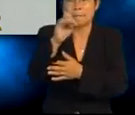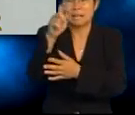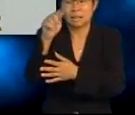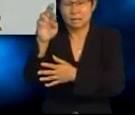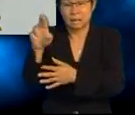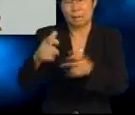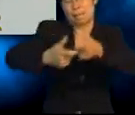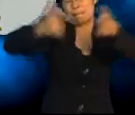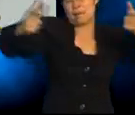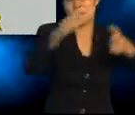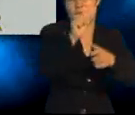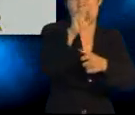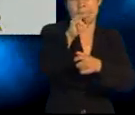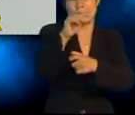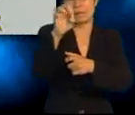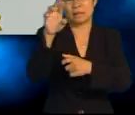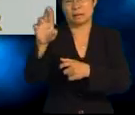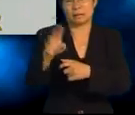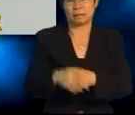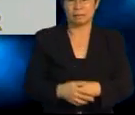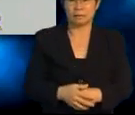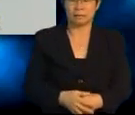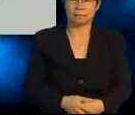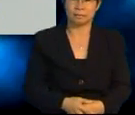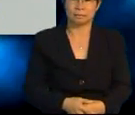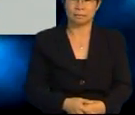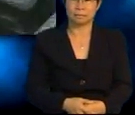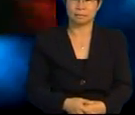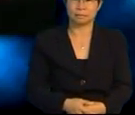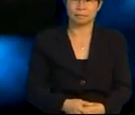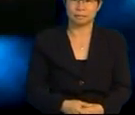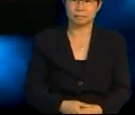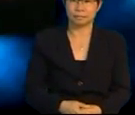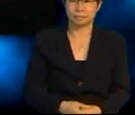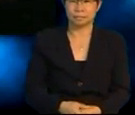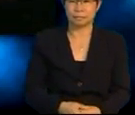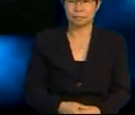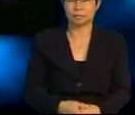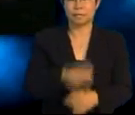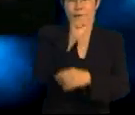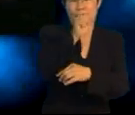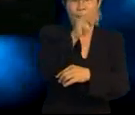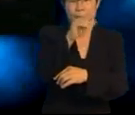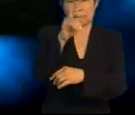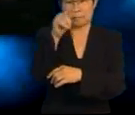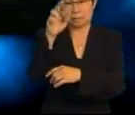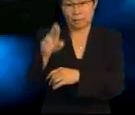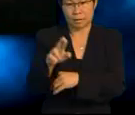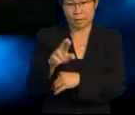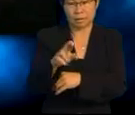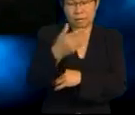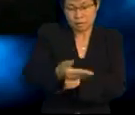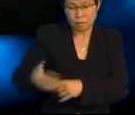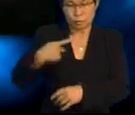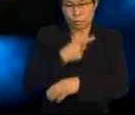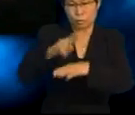ammeter. Wow! An ammeter is a thing that